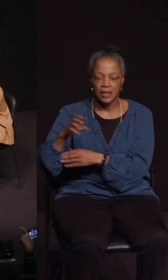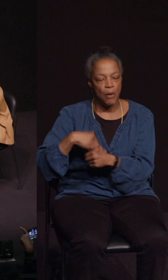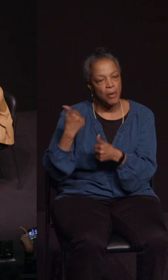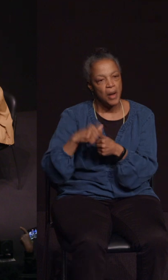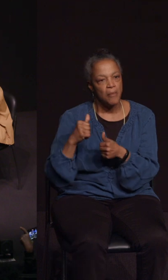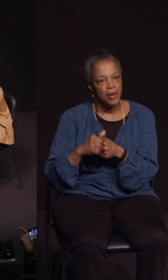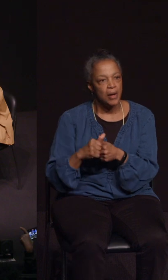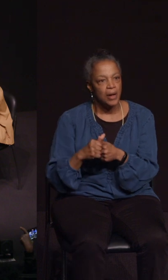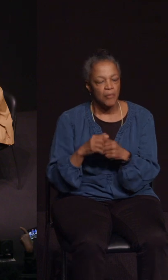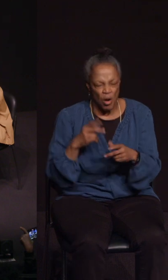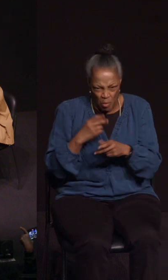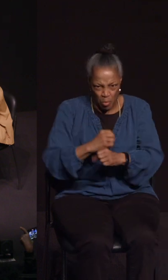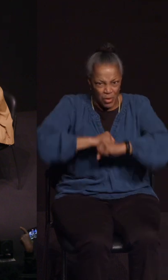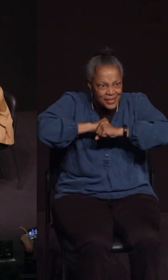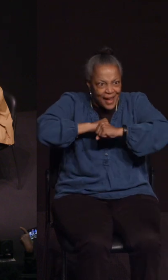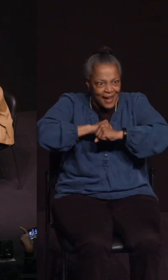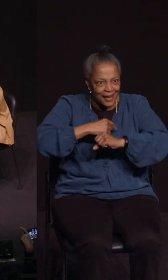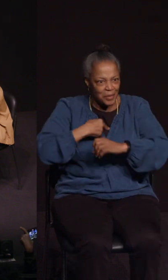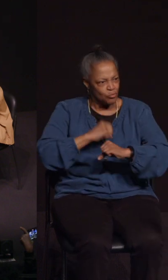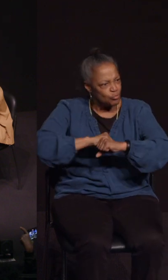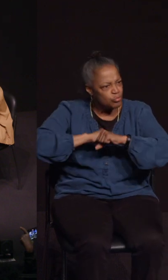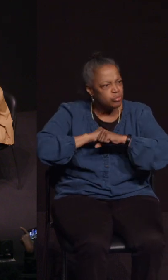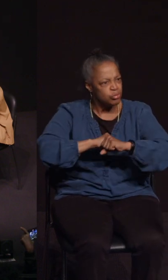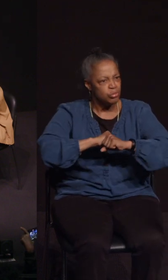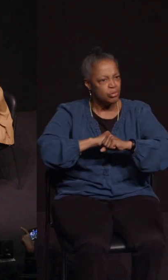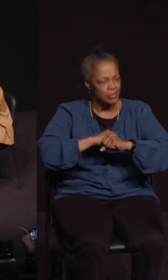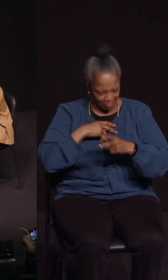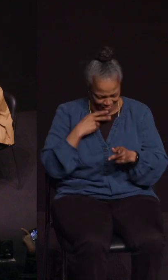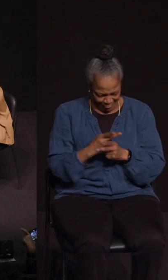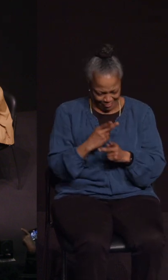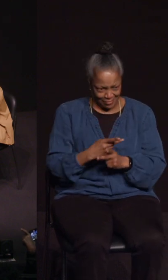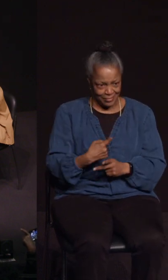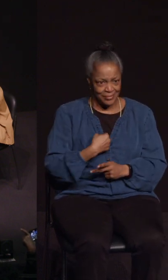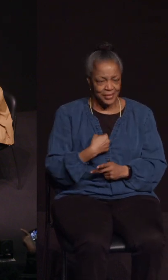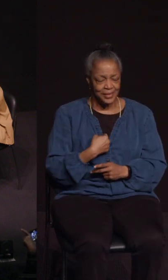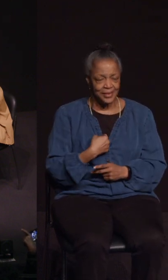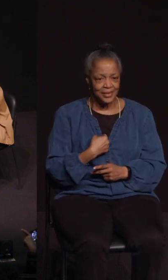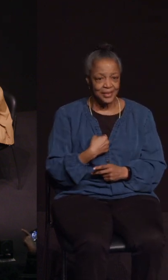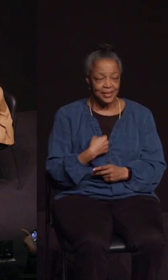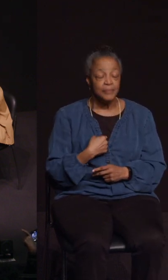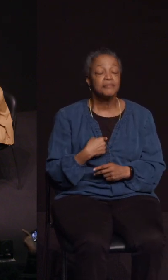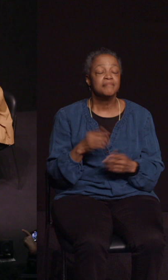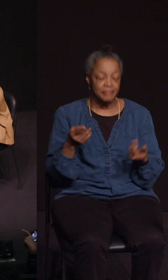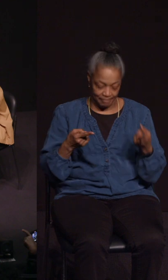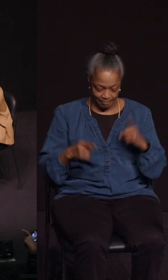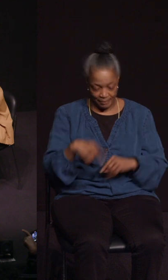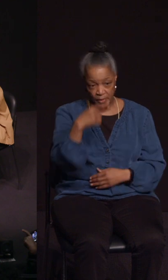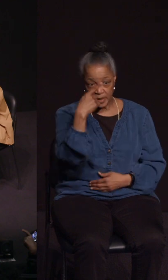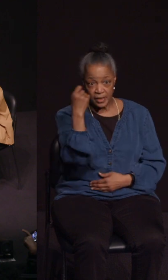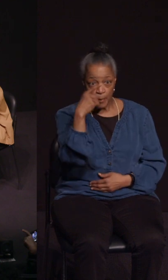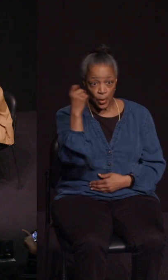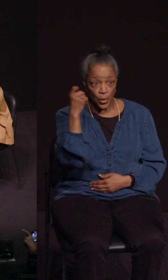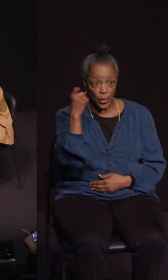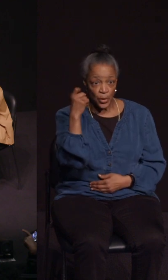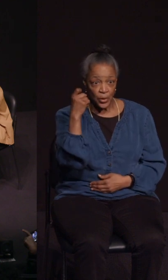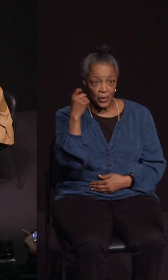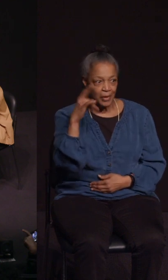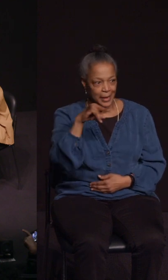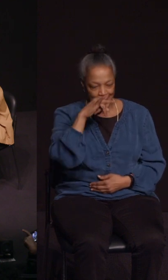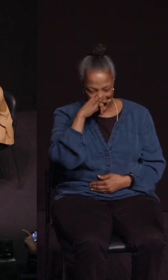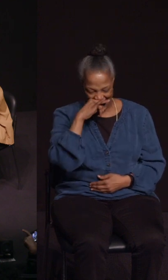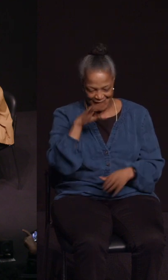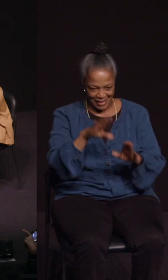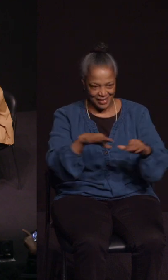so overprotective, you know, of me. And when the summer came, the kids were